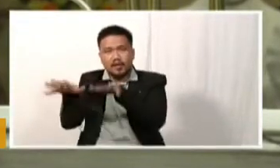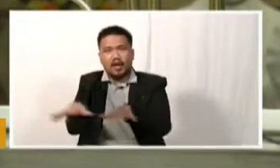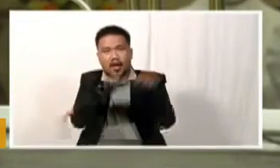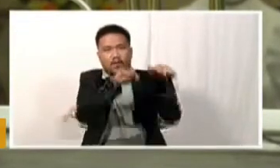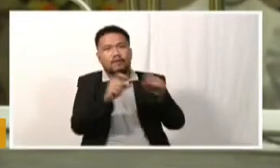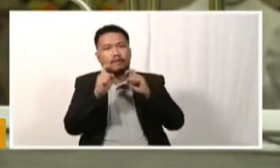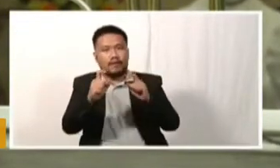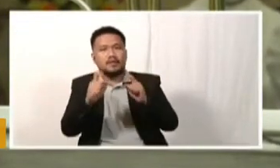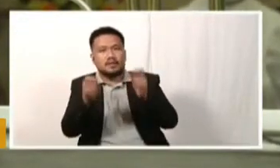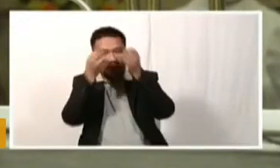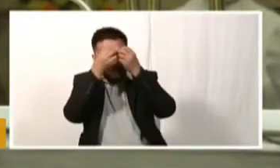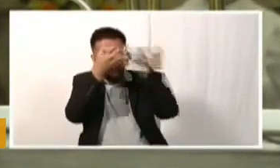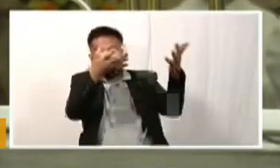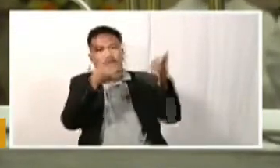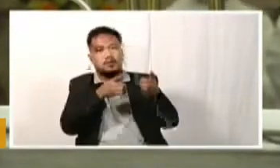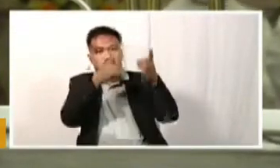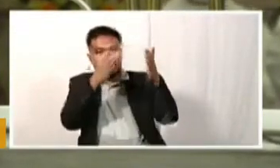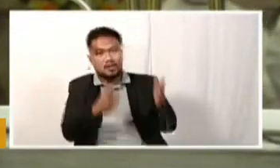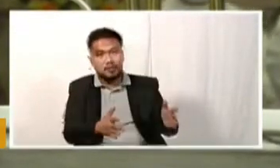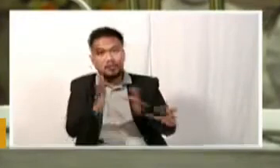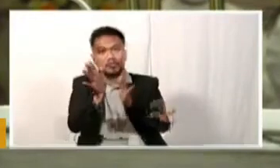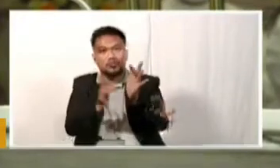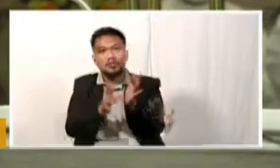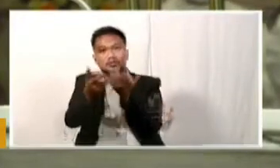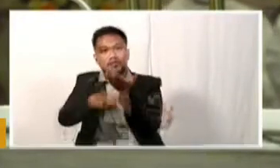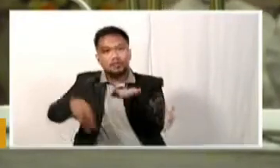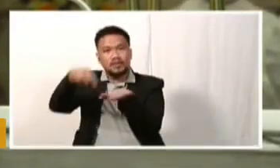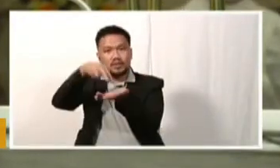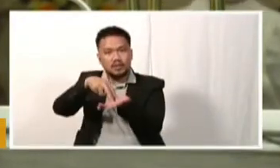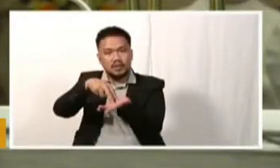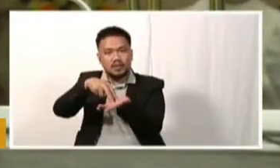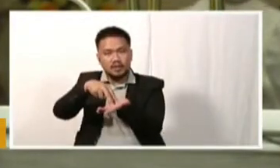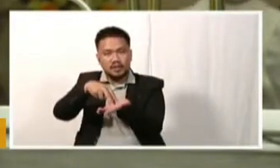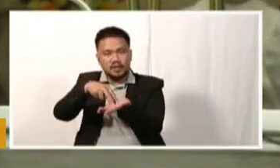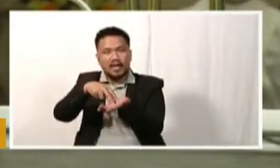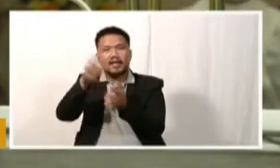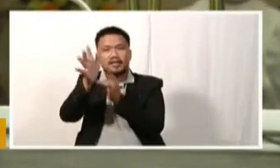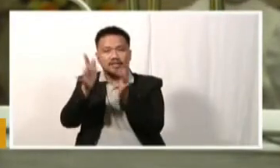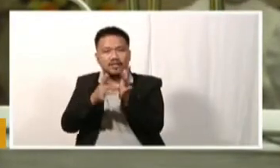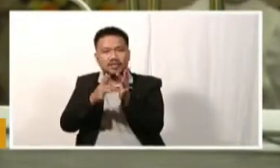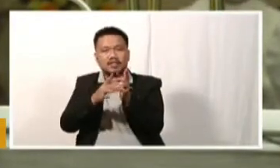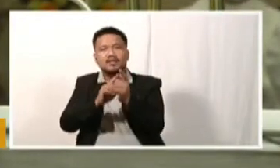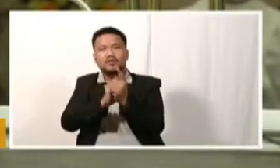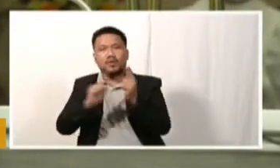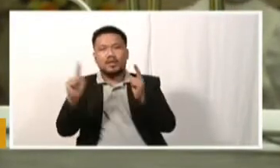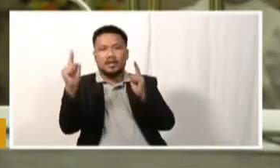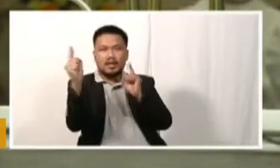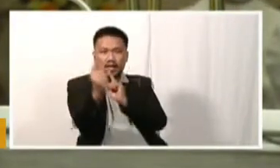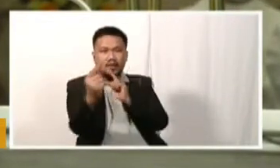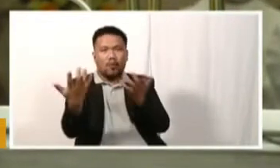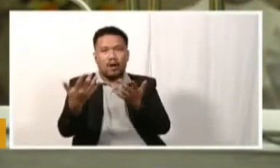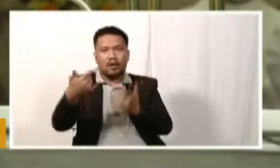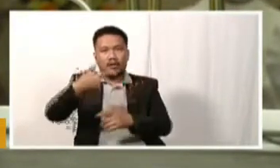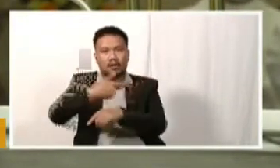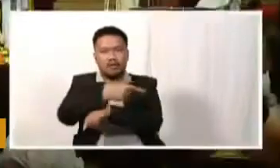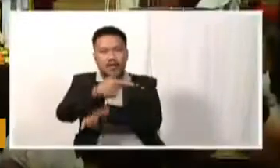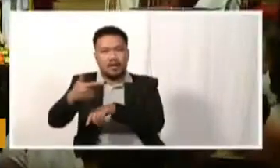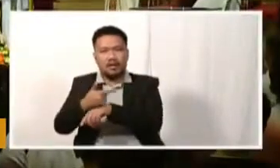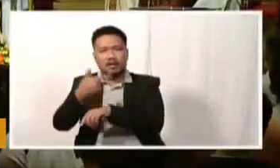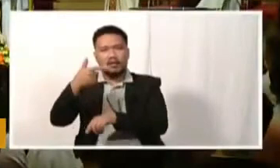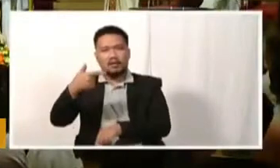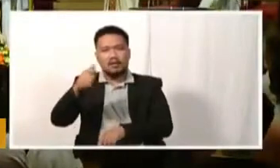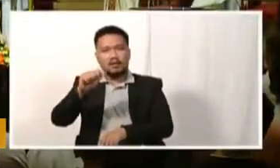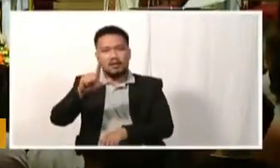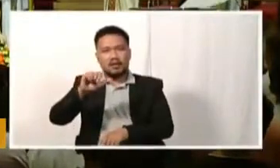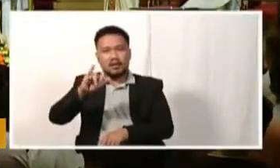disciples, he has been raised from the dead, and he is going before you to Galilee. There you will